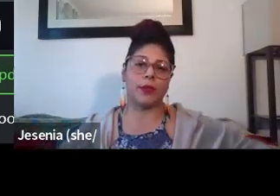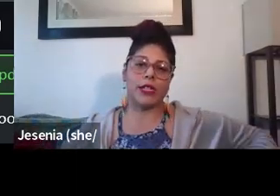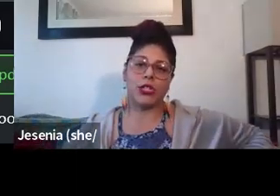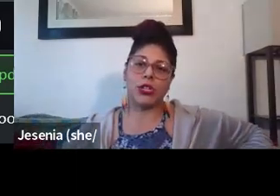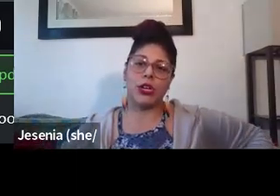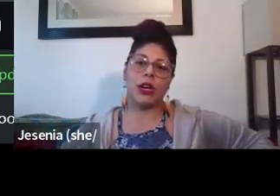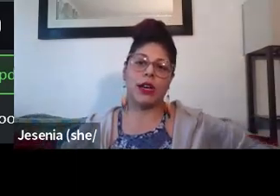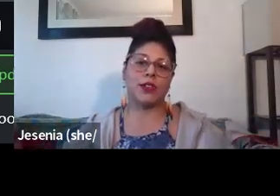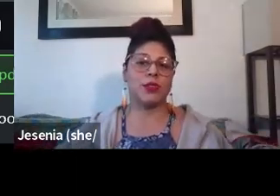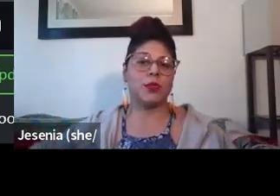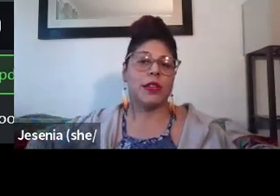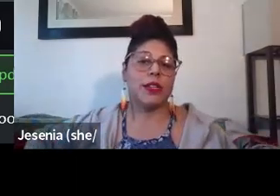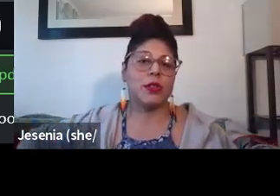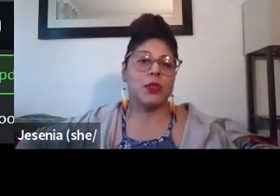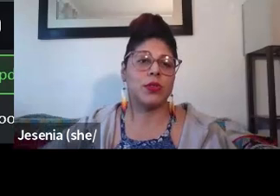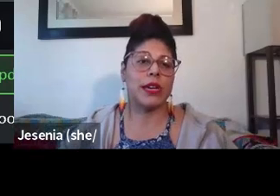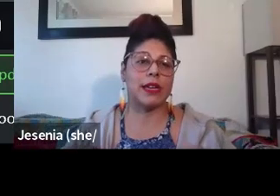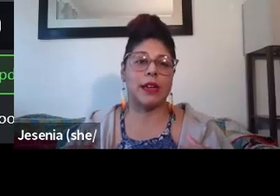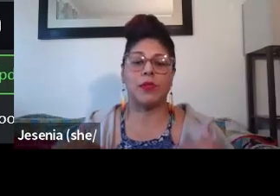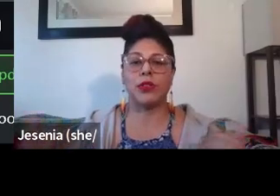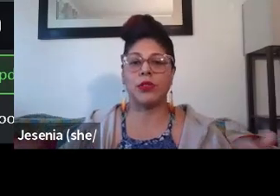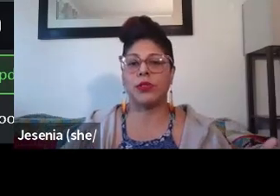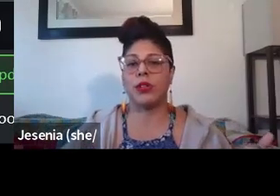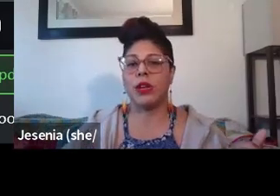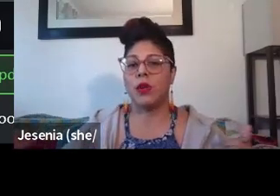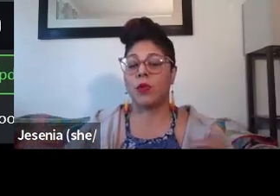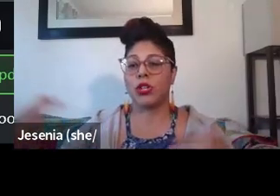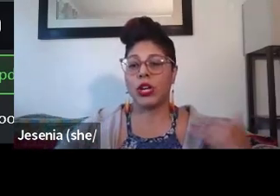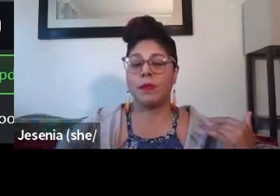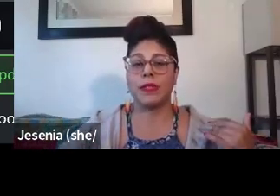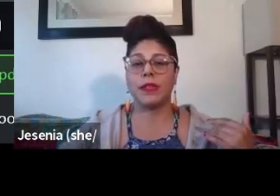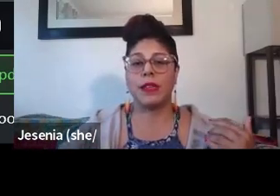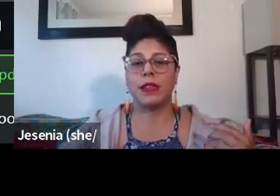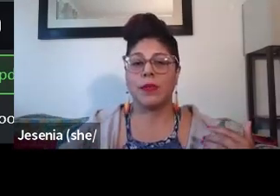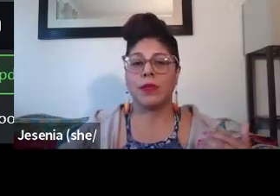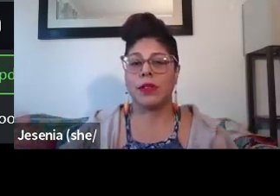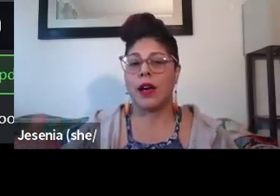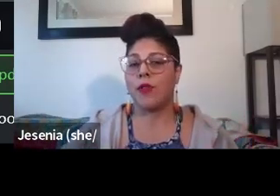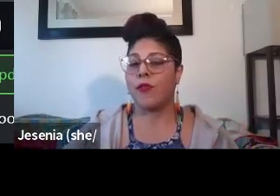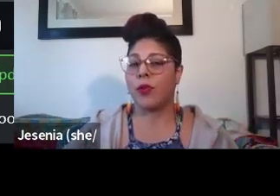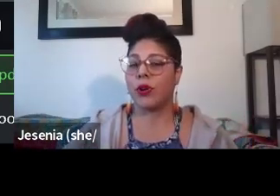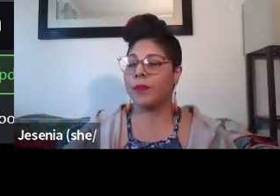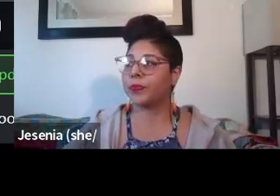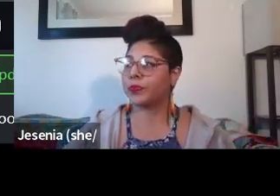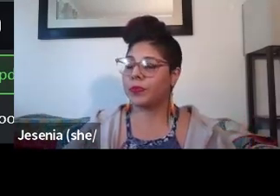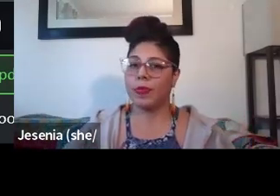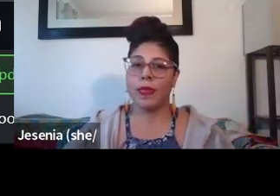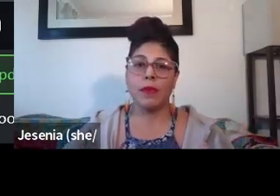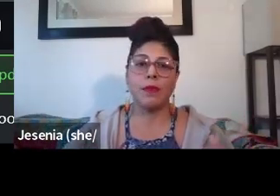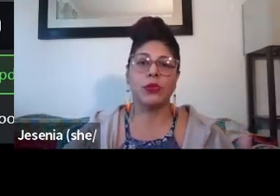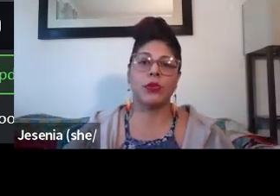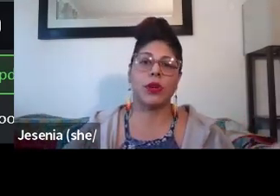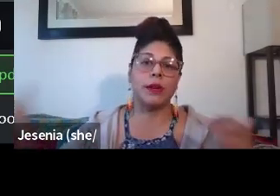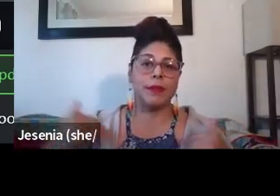or any of our socials for One Free Community. You can join them from your home, your phone, or your